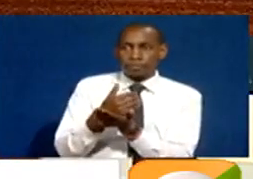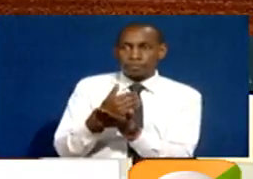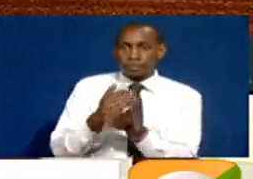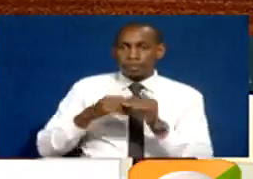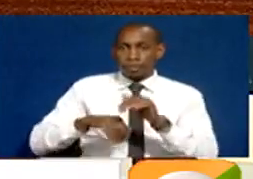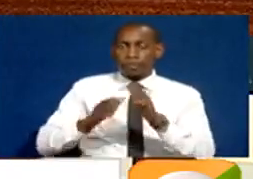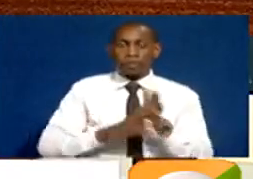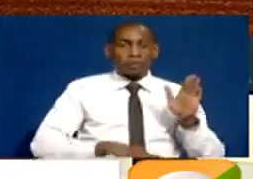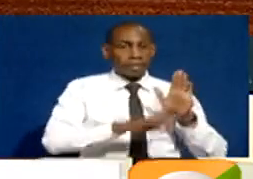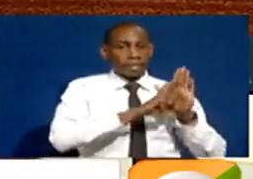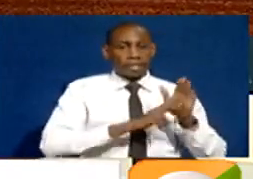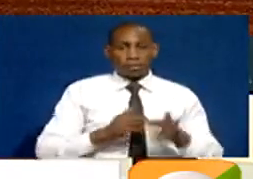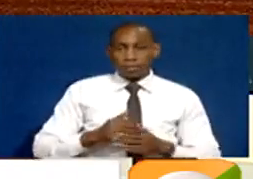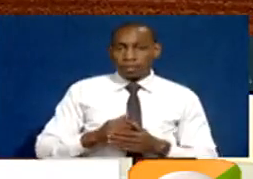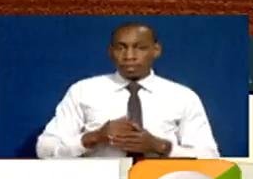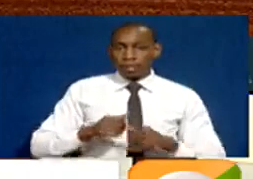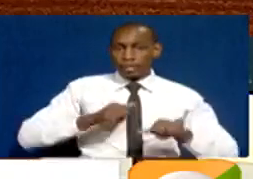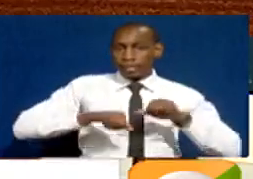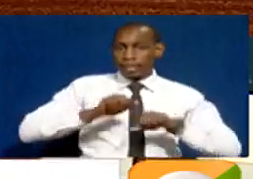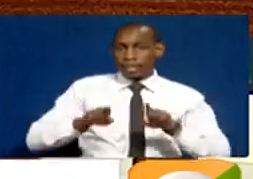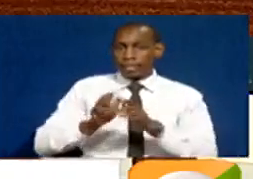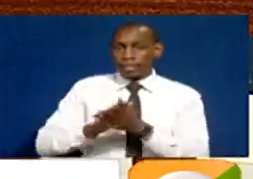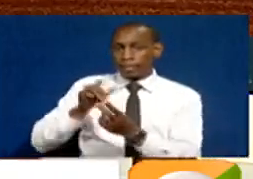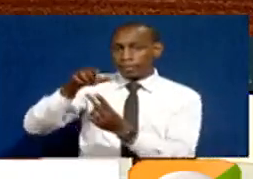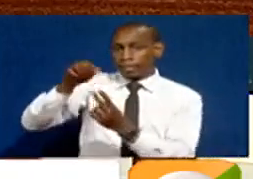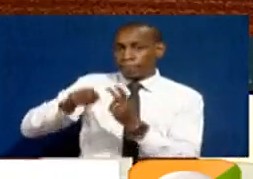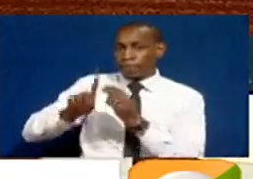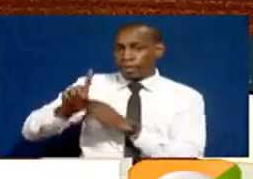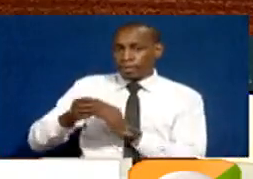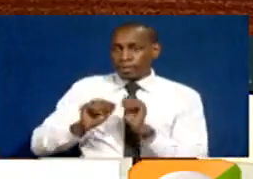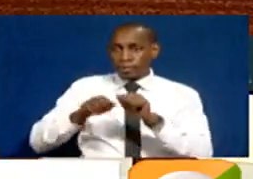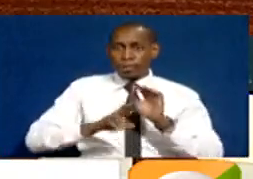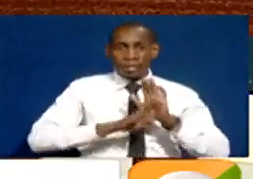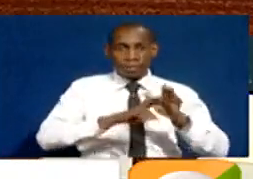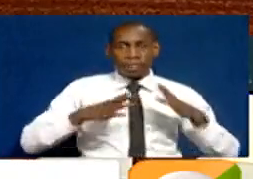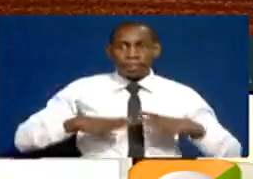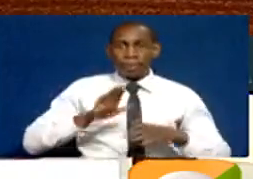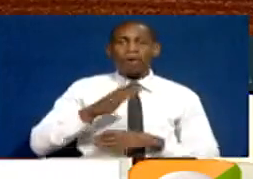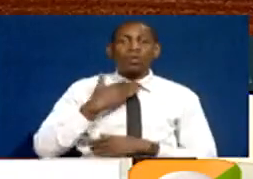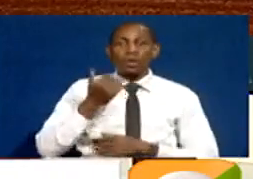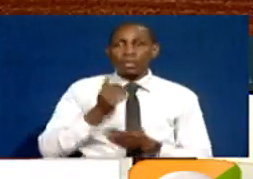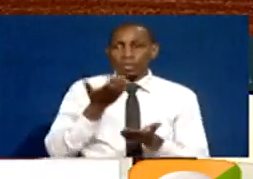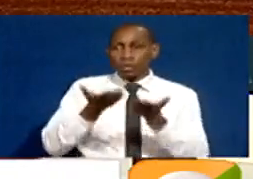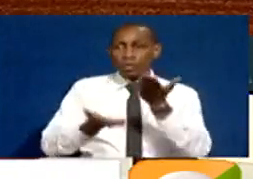following the rules of science, even a sample of 1,000 can represent a subset of the population that you want to measure and understand. Mm. And then-